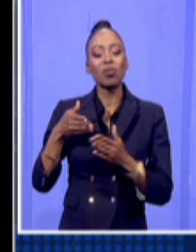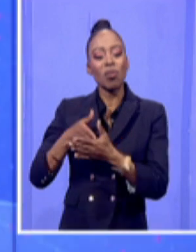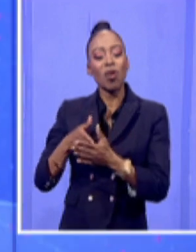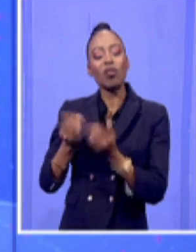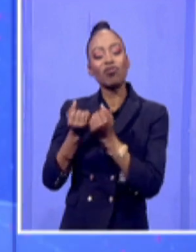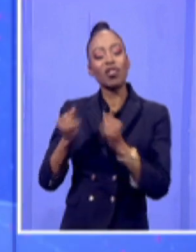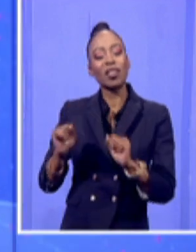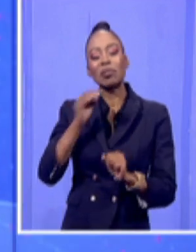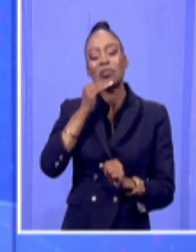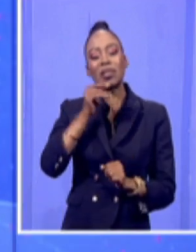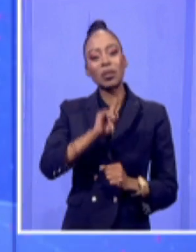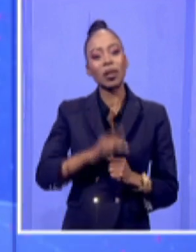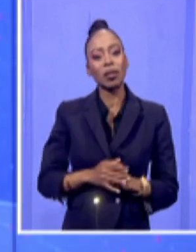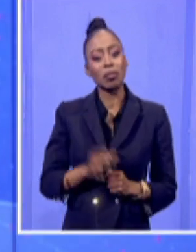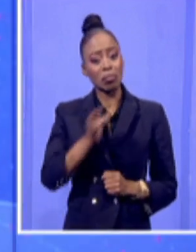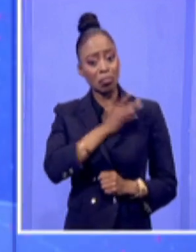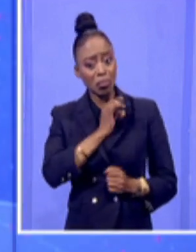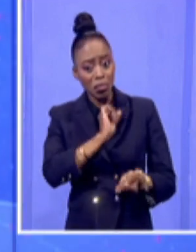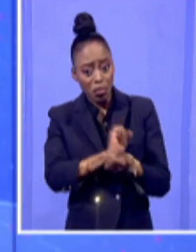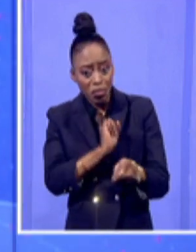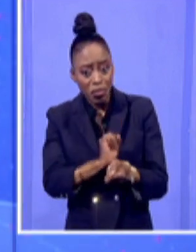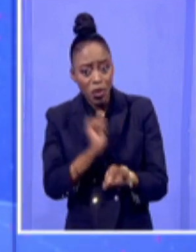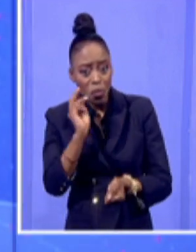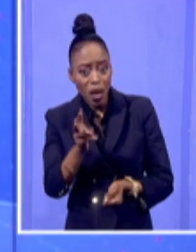Magdalene, have you been threatened with arrest at all?